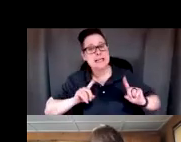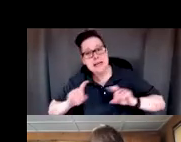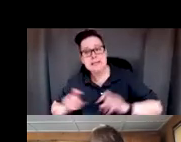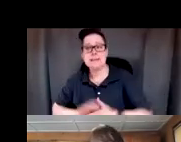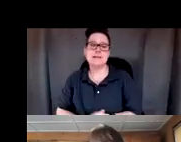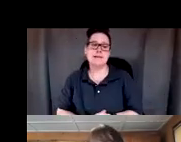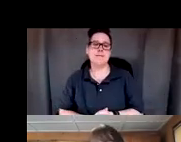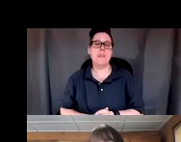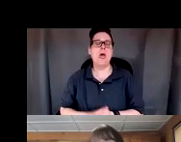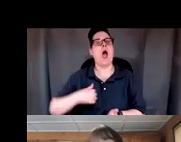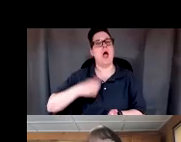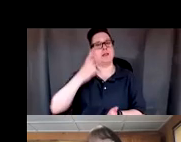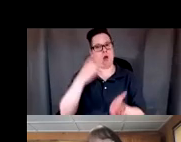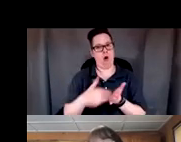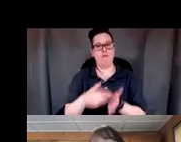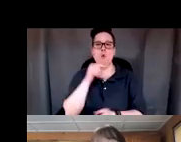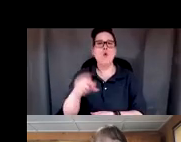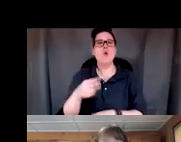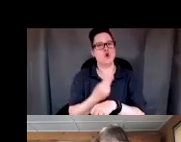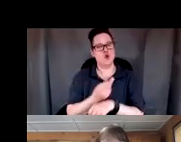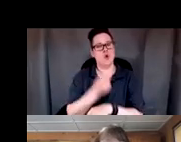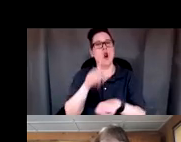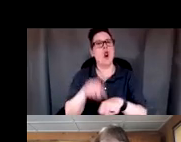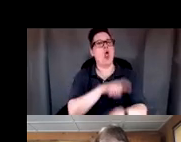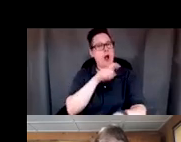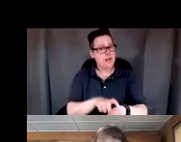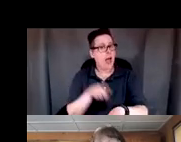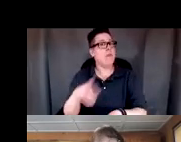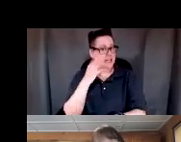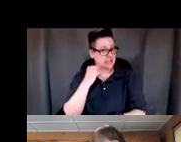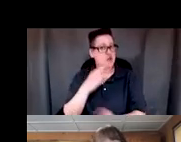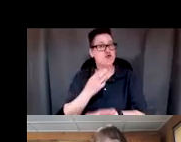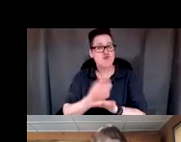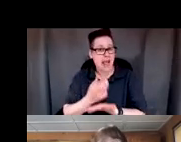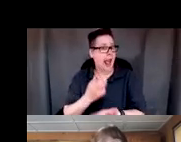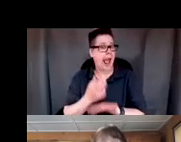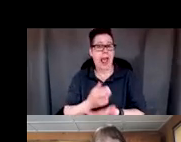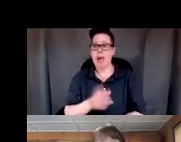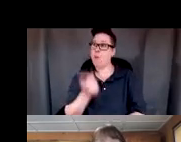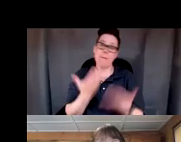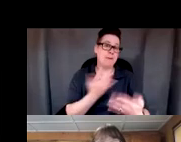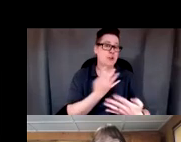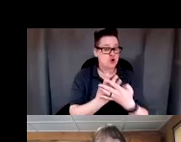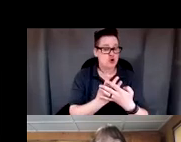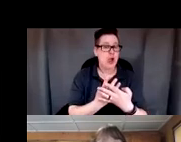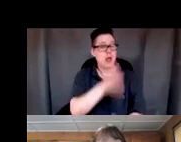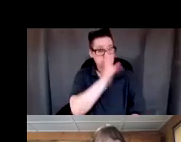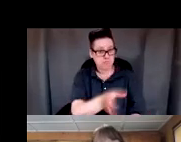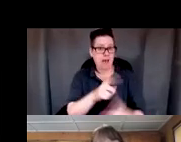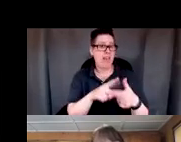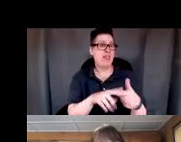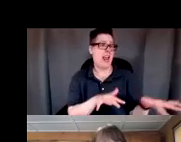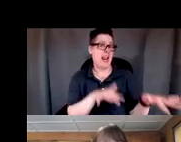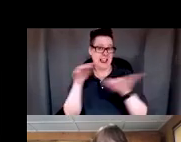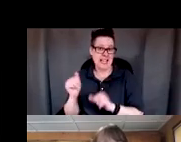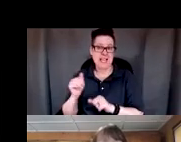I've seen frequently are the longtime users that have gone through rehab for a while or been incarcerated and come out. And then they have